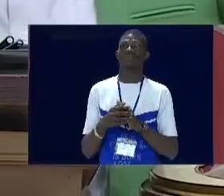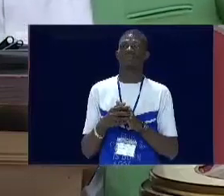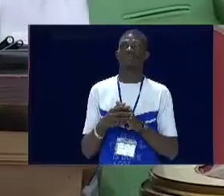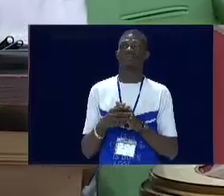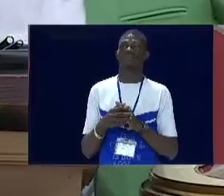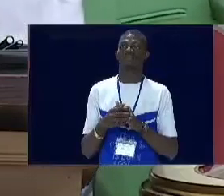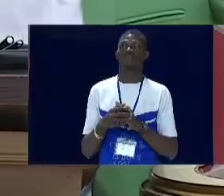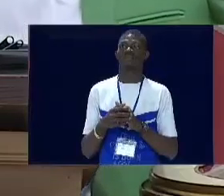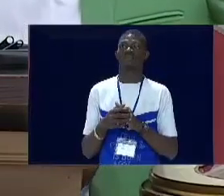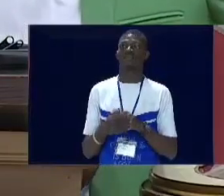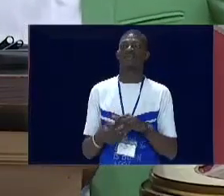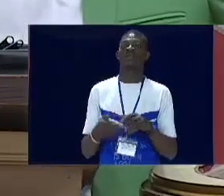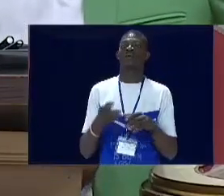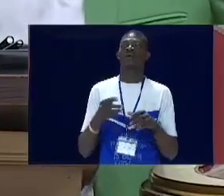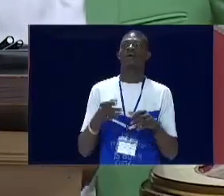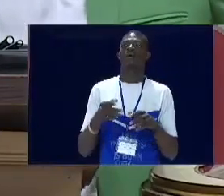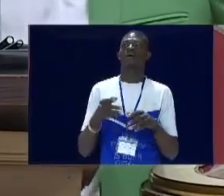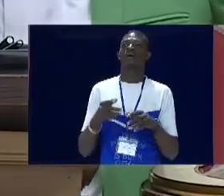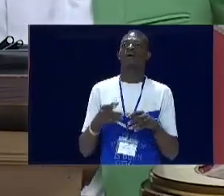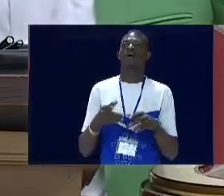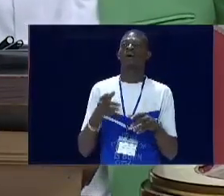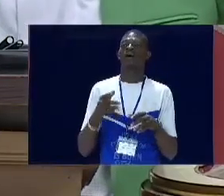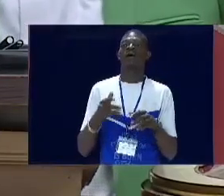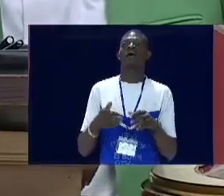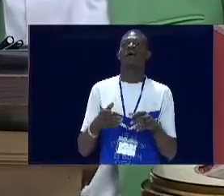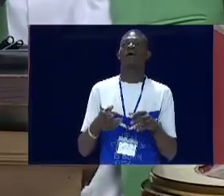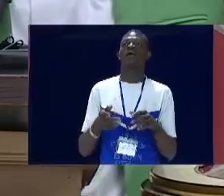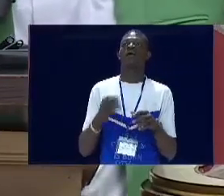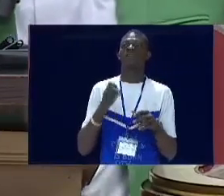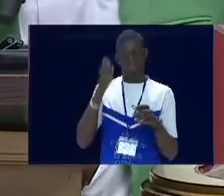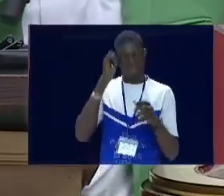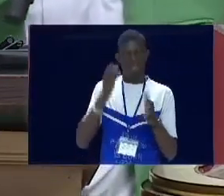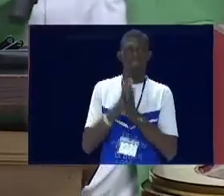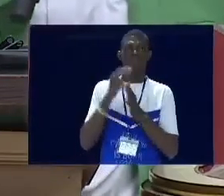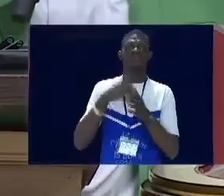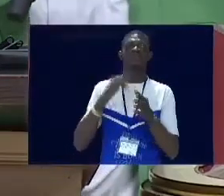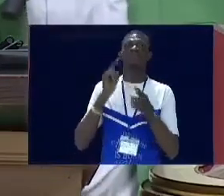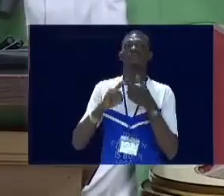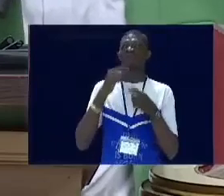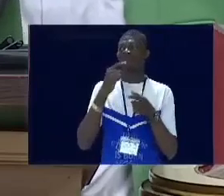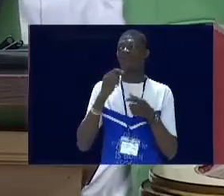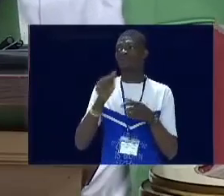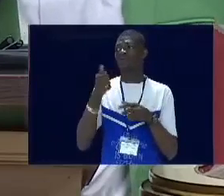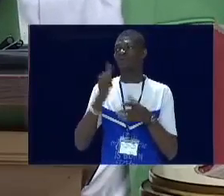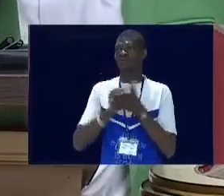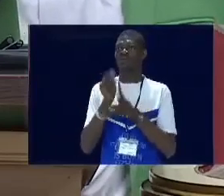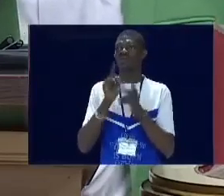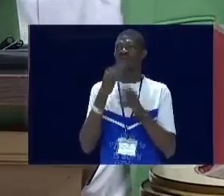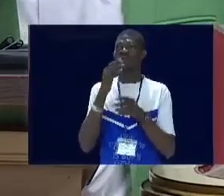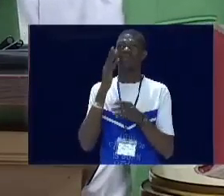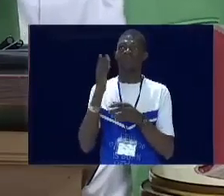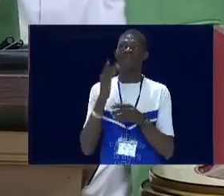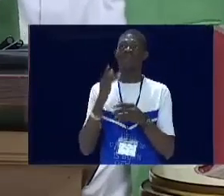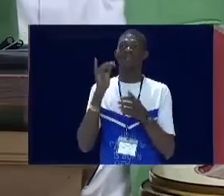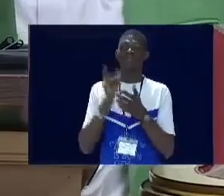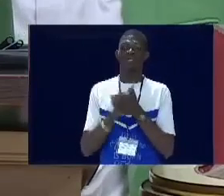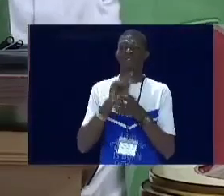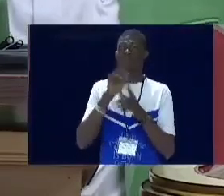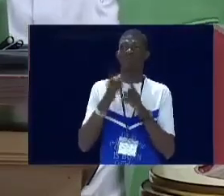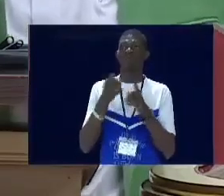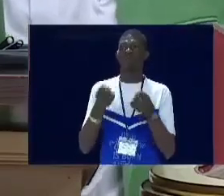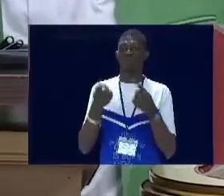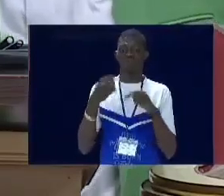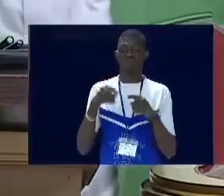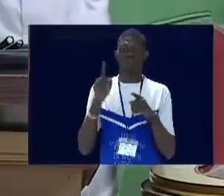me to tell those who are present then. Oni ki so fun won ton wa nbe ngba yen. That they were to come and